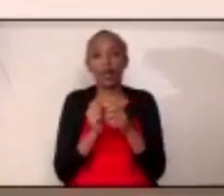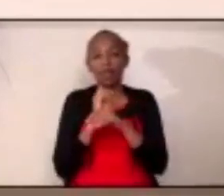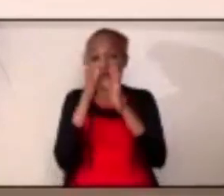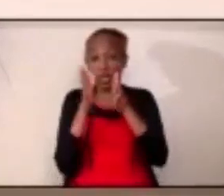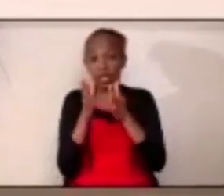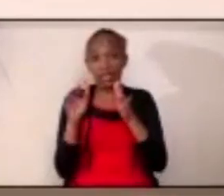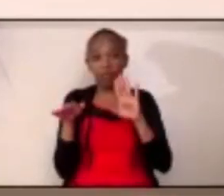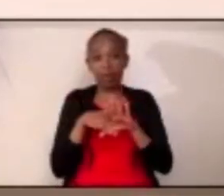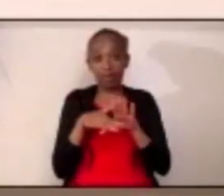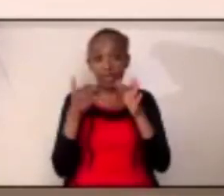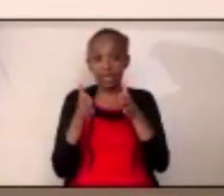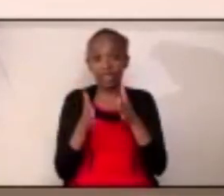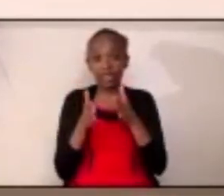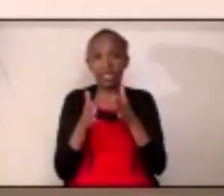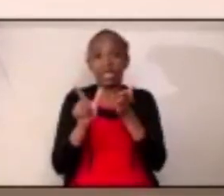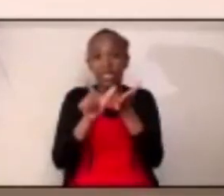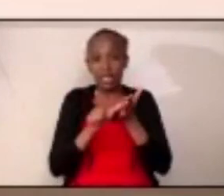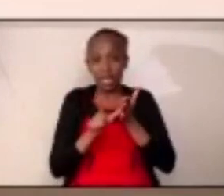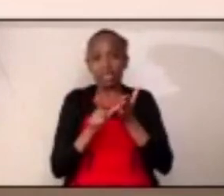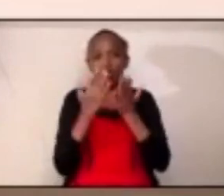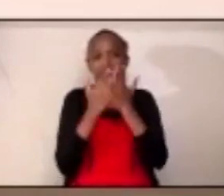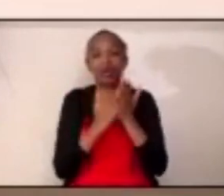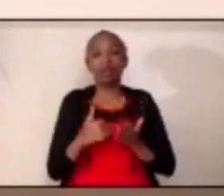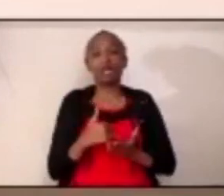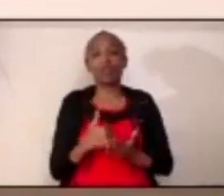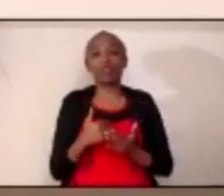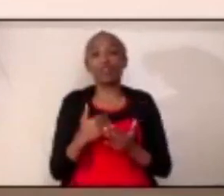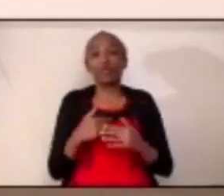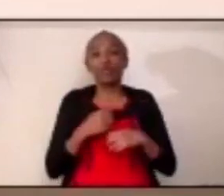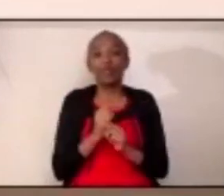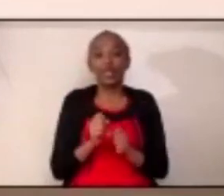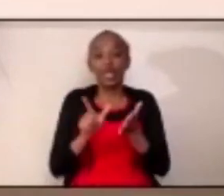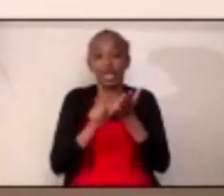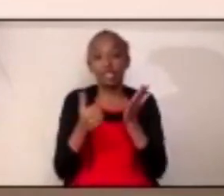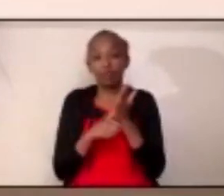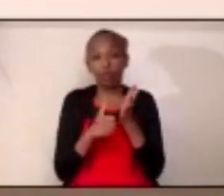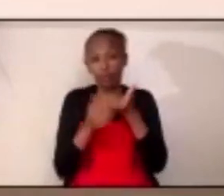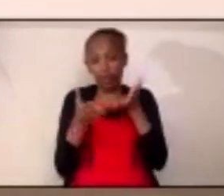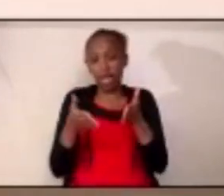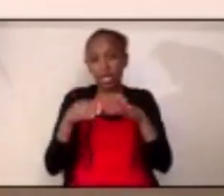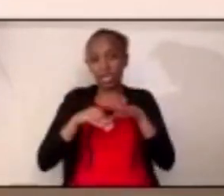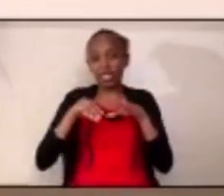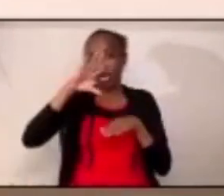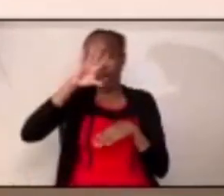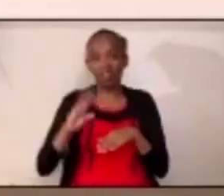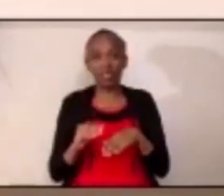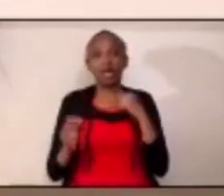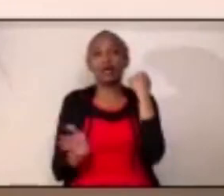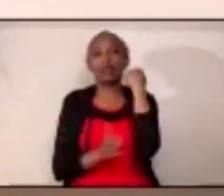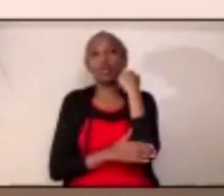relief initiatives have actually, to some extent, made the debt crisis on this continent potentially